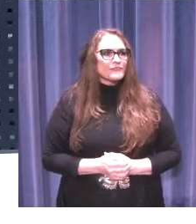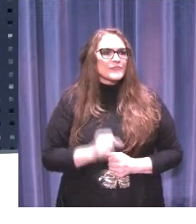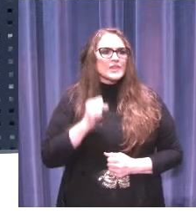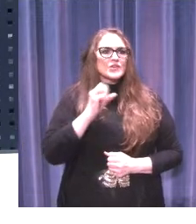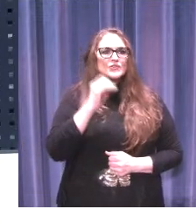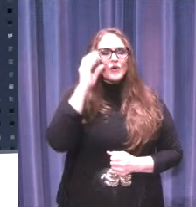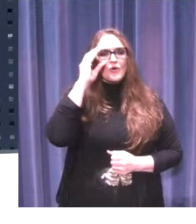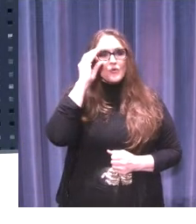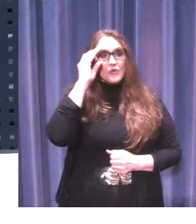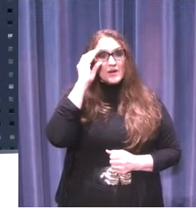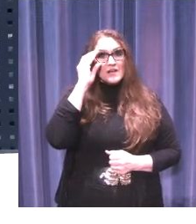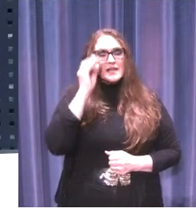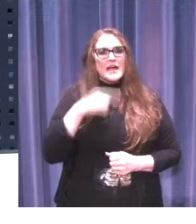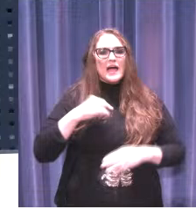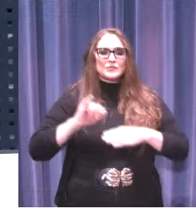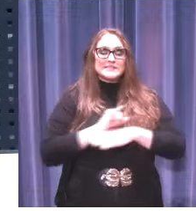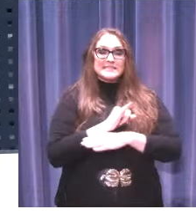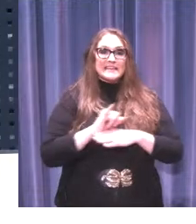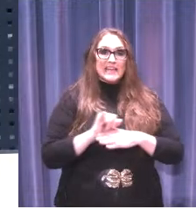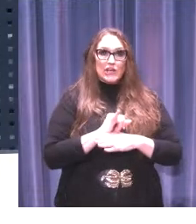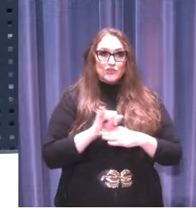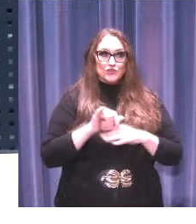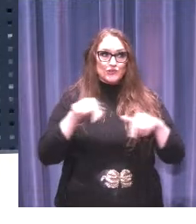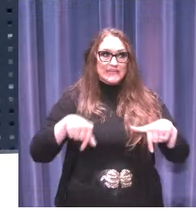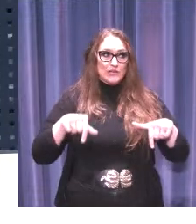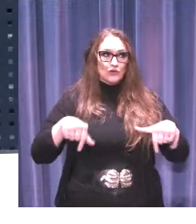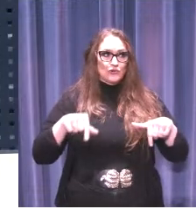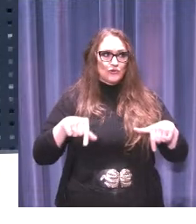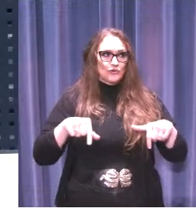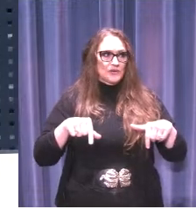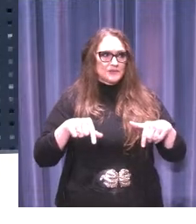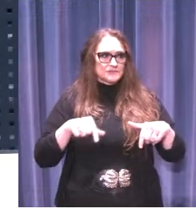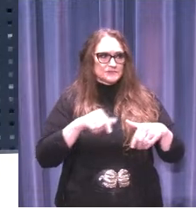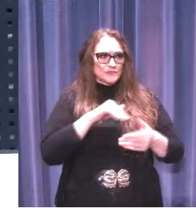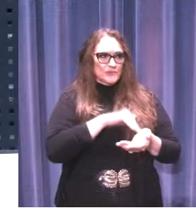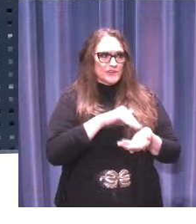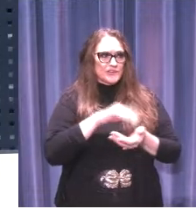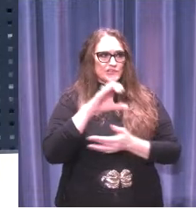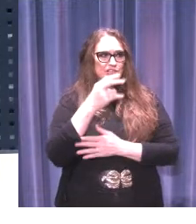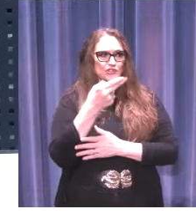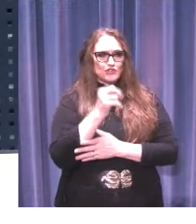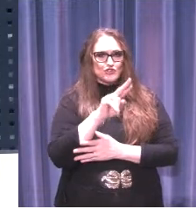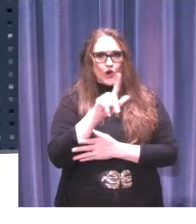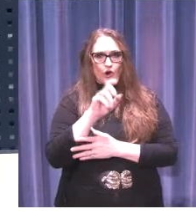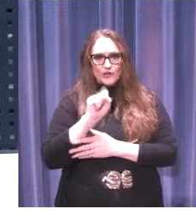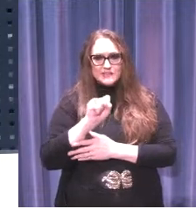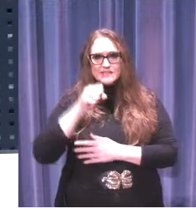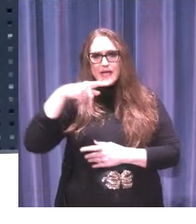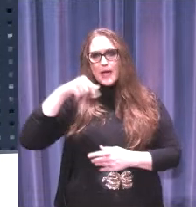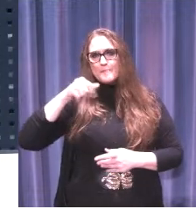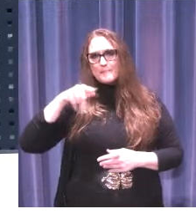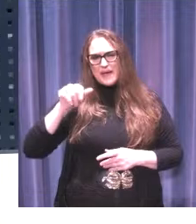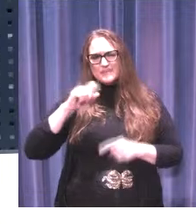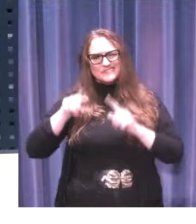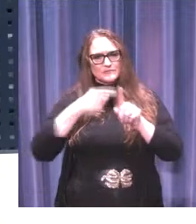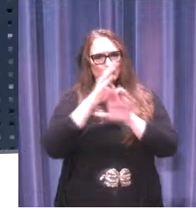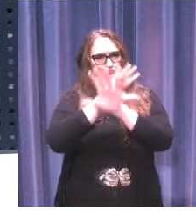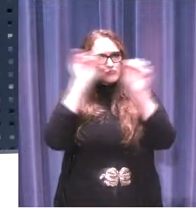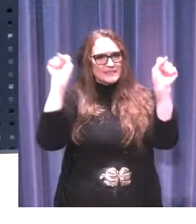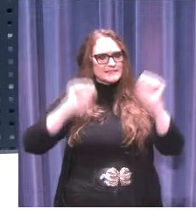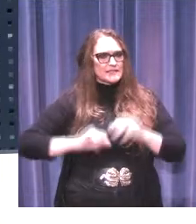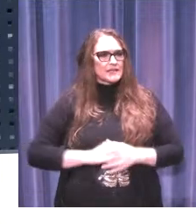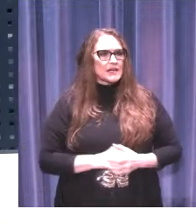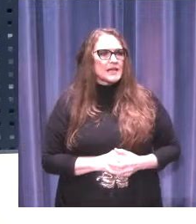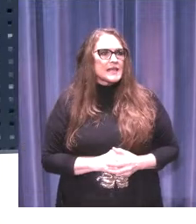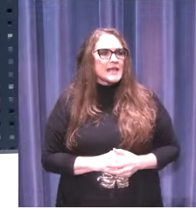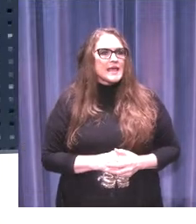I was an intern here when Dr. Charles Pappas was president, and